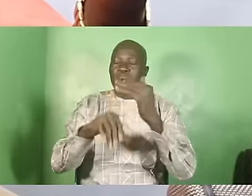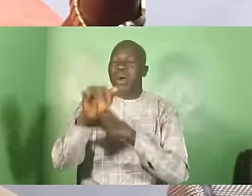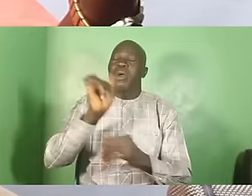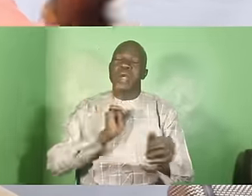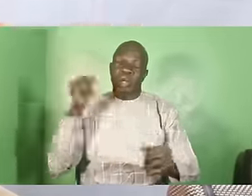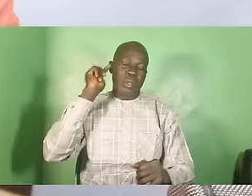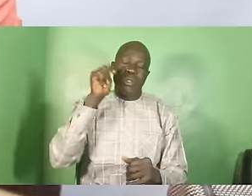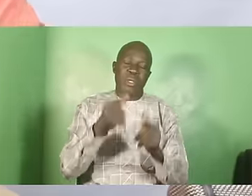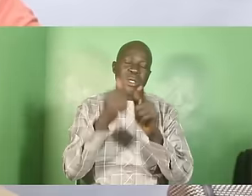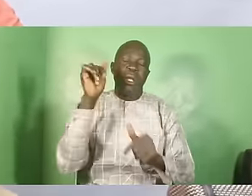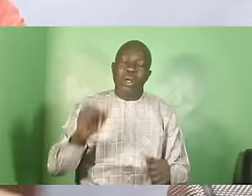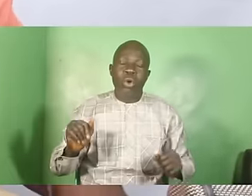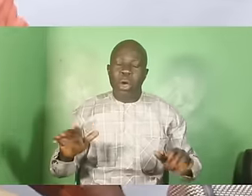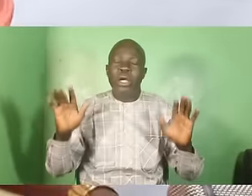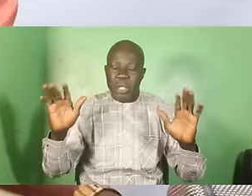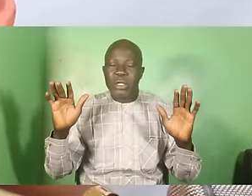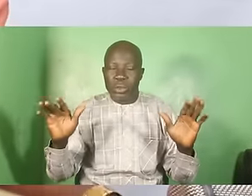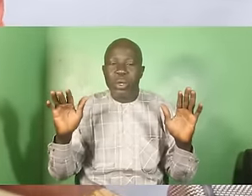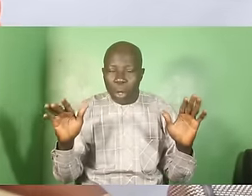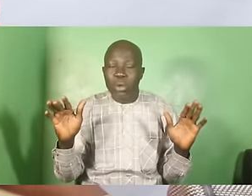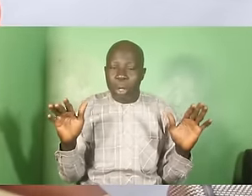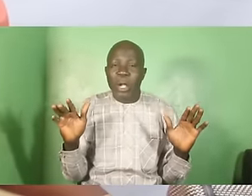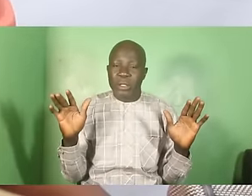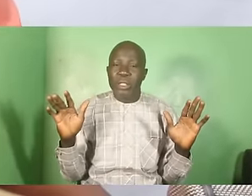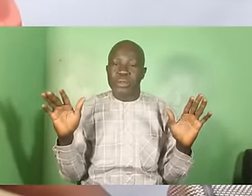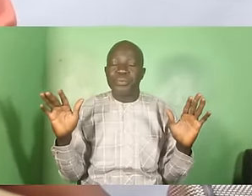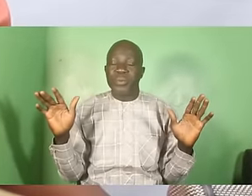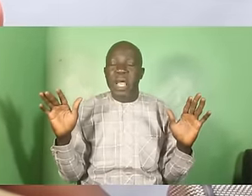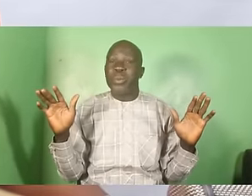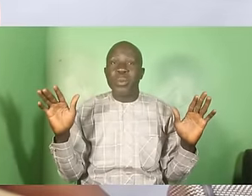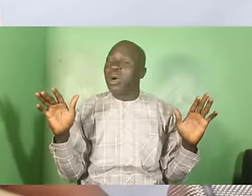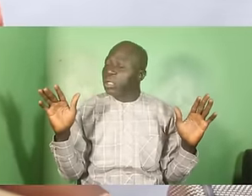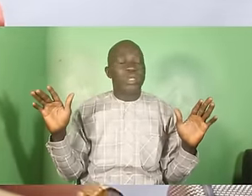testimony. For us to have a testimony. Oh, yeah. Oh, Lord, Lord, Jesus.